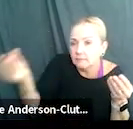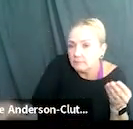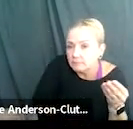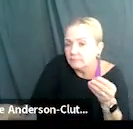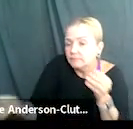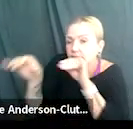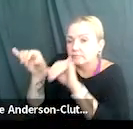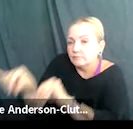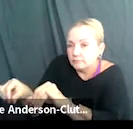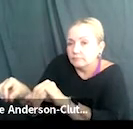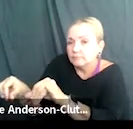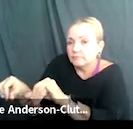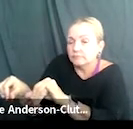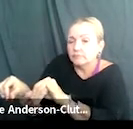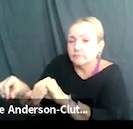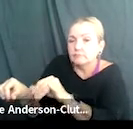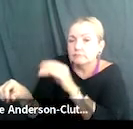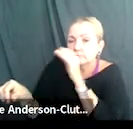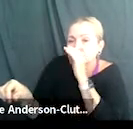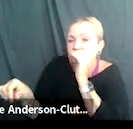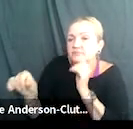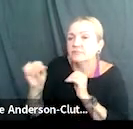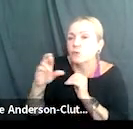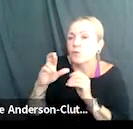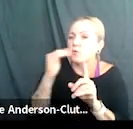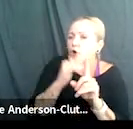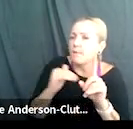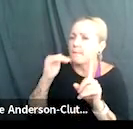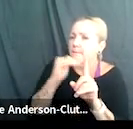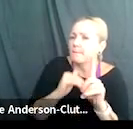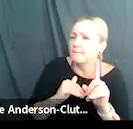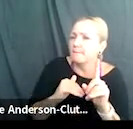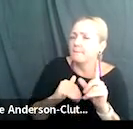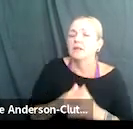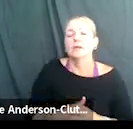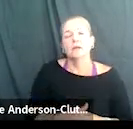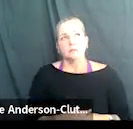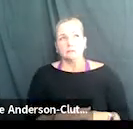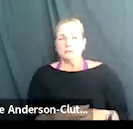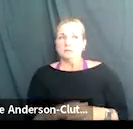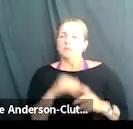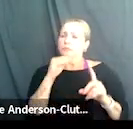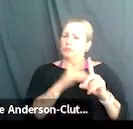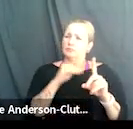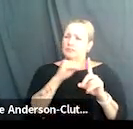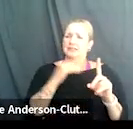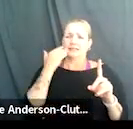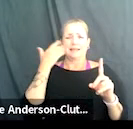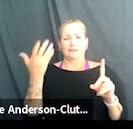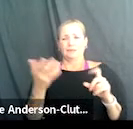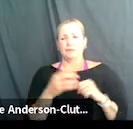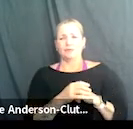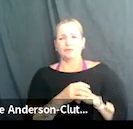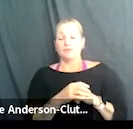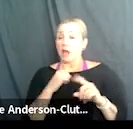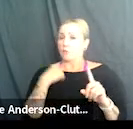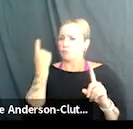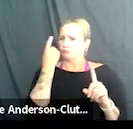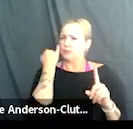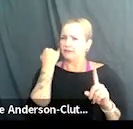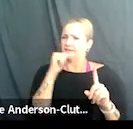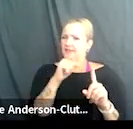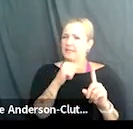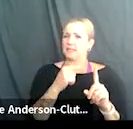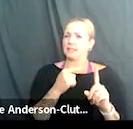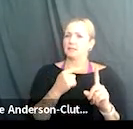Okay, so I'm not sure about the prompting, although I just wonder if that is a desire for perfectionism,